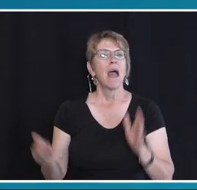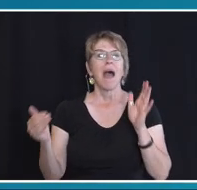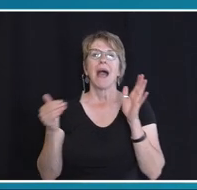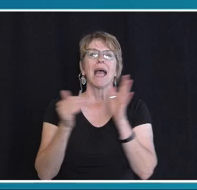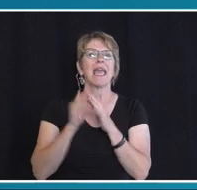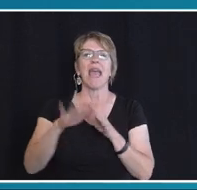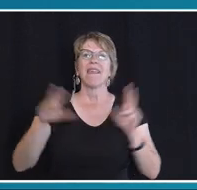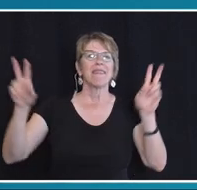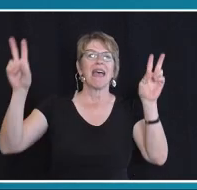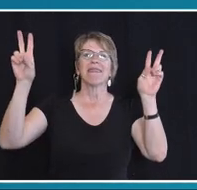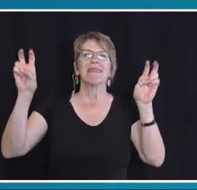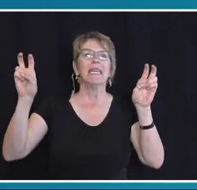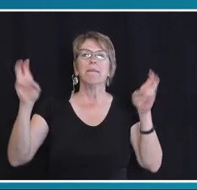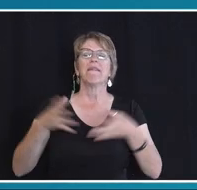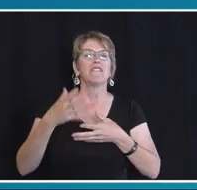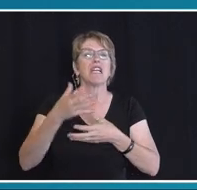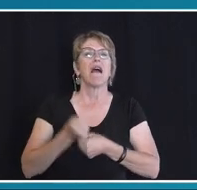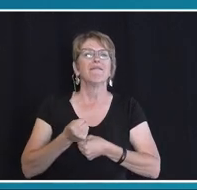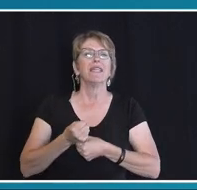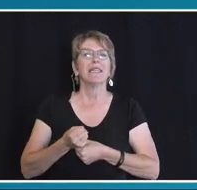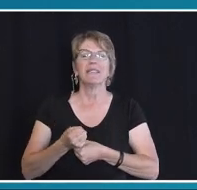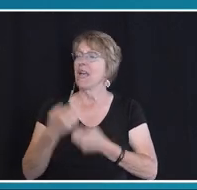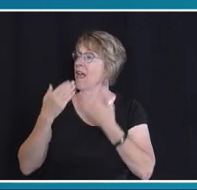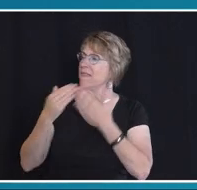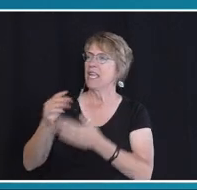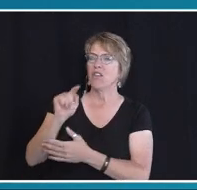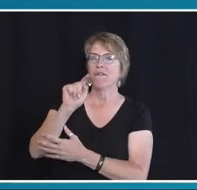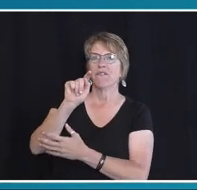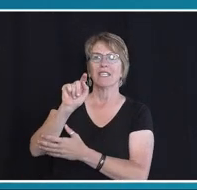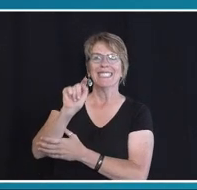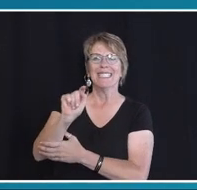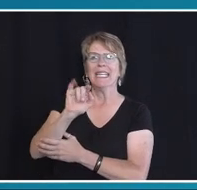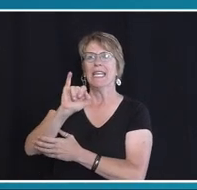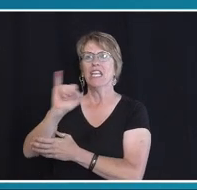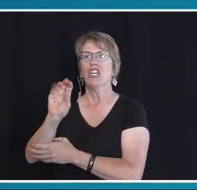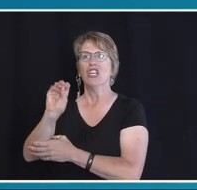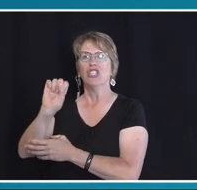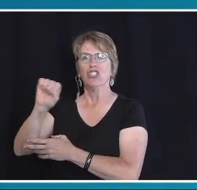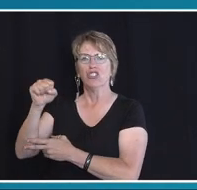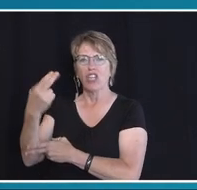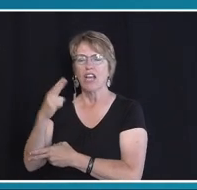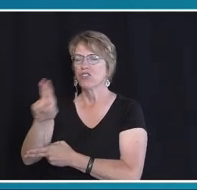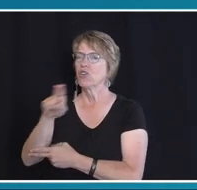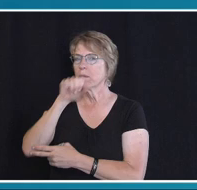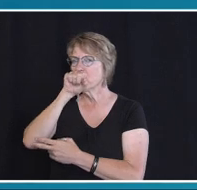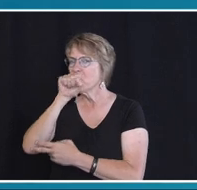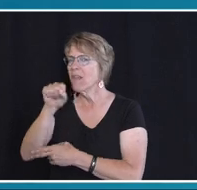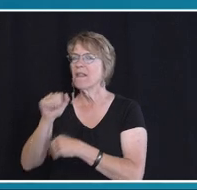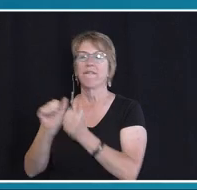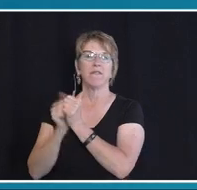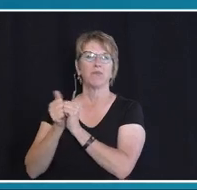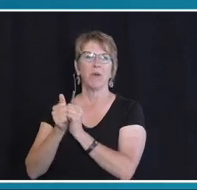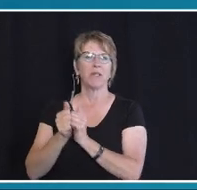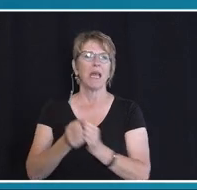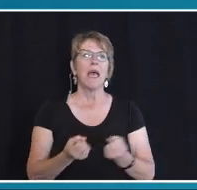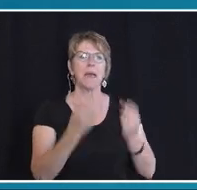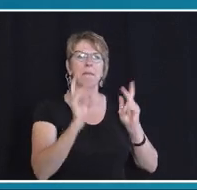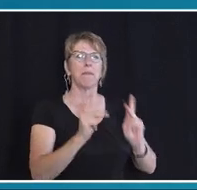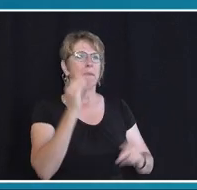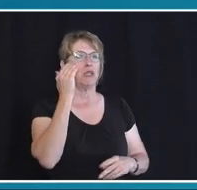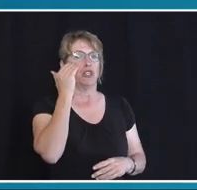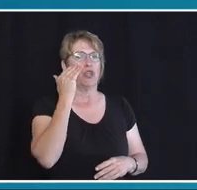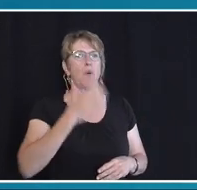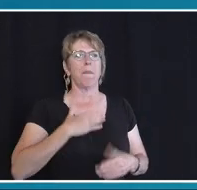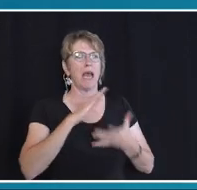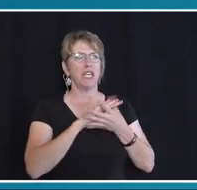Again, that theme of confidence. Thank you, T. Josh, for sharing your love of sports. Now, a lot of people know my story, so